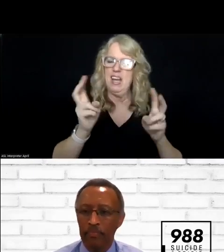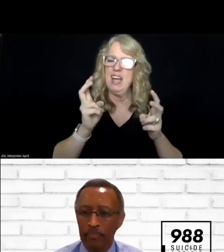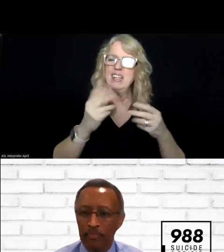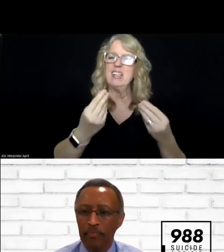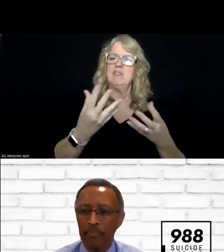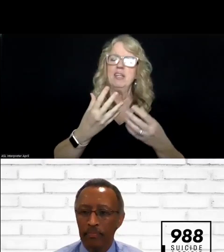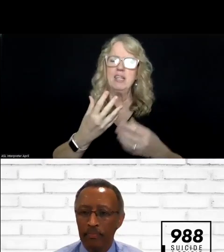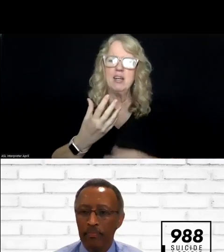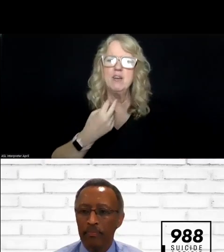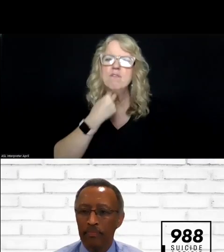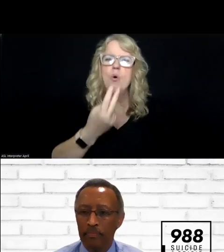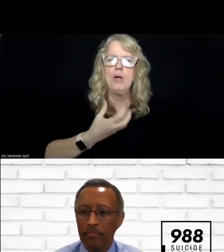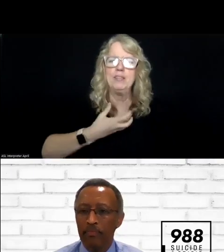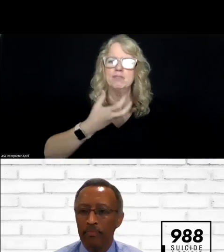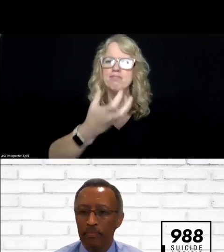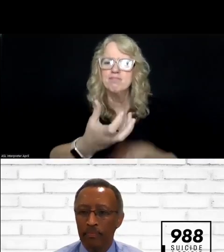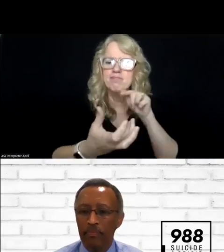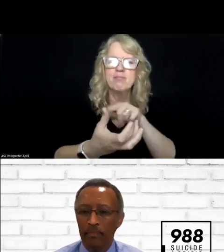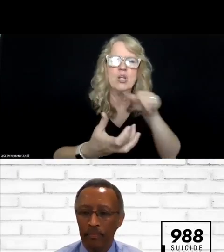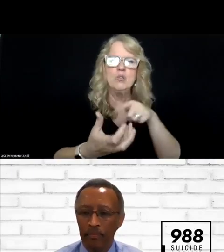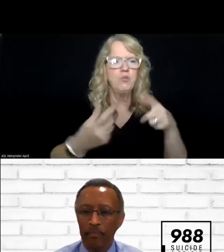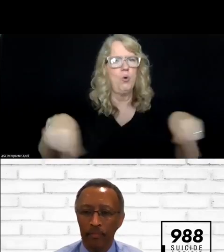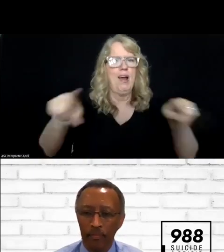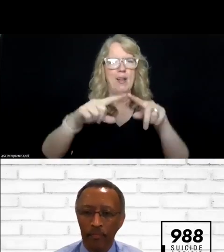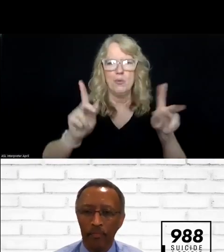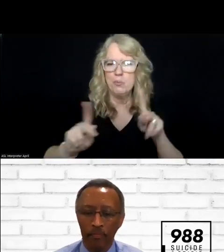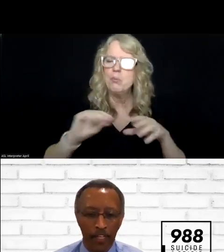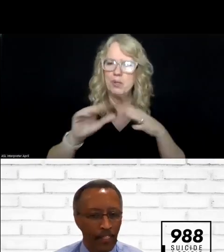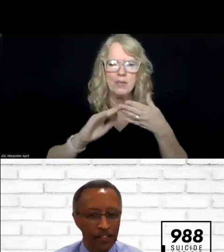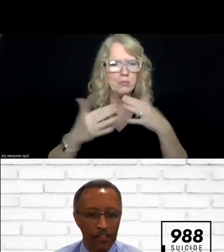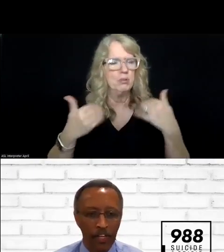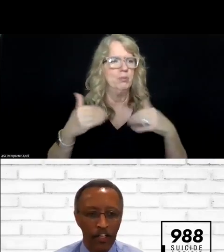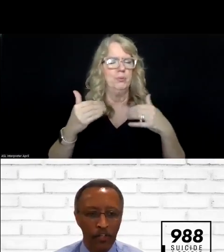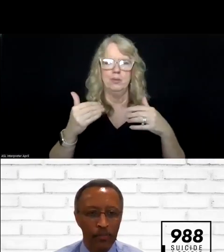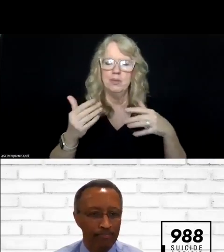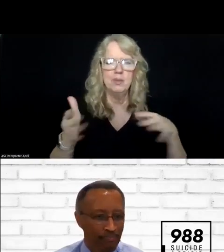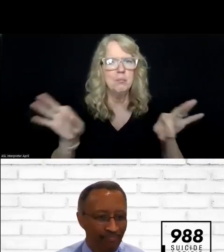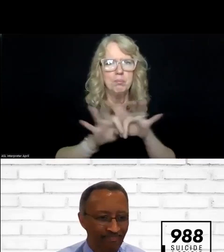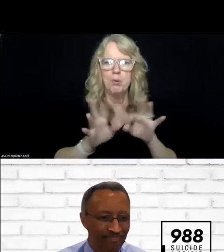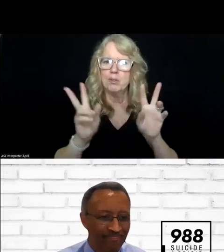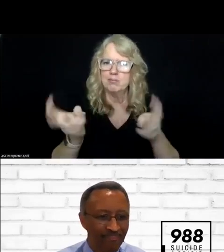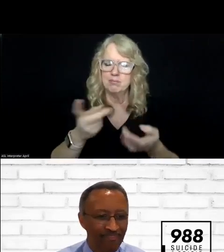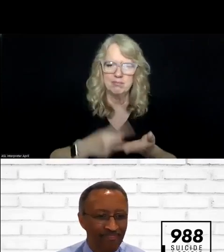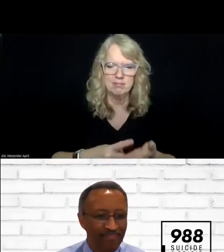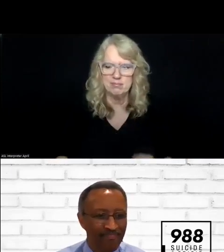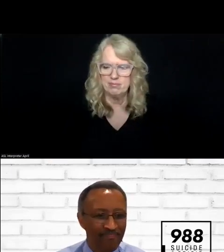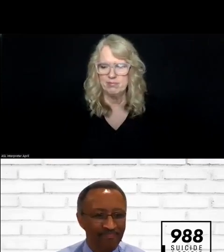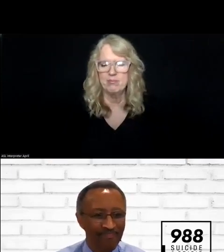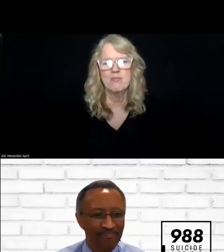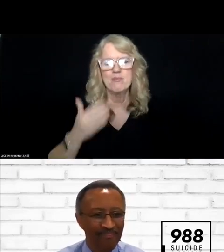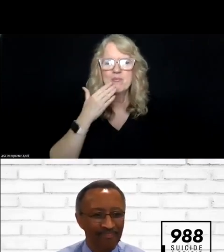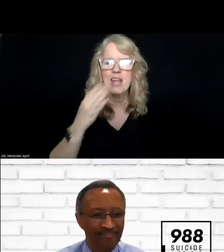So so appreciate you and Wendy being able to talk on this really important subject. Yes, thank you. Thanks,